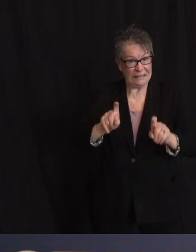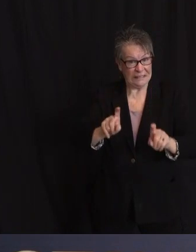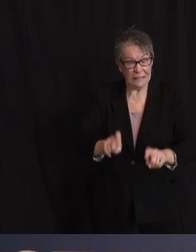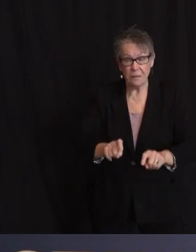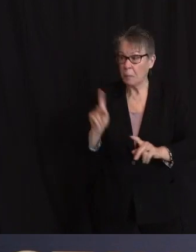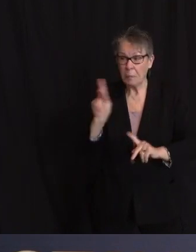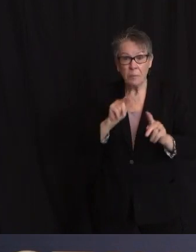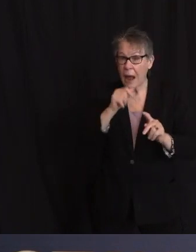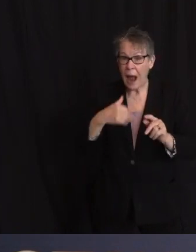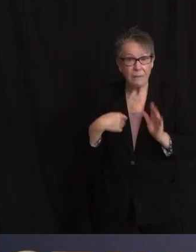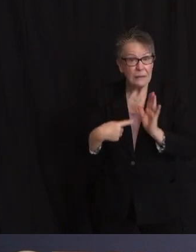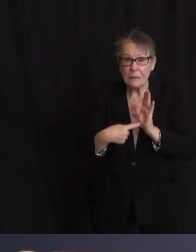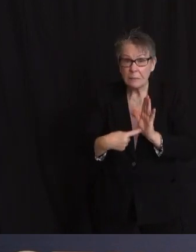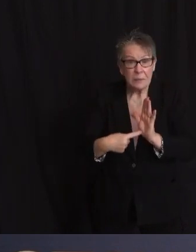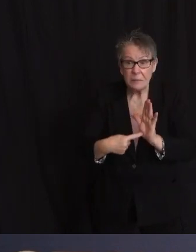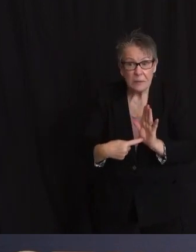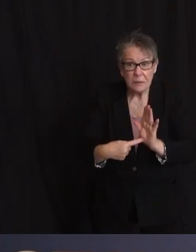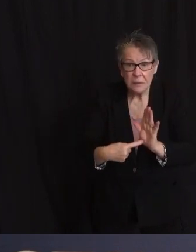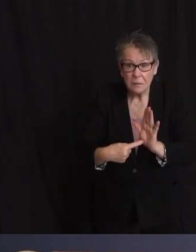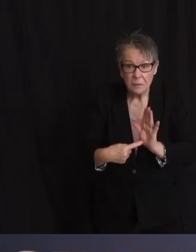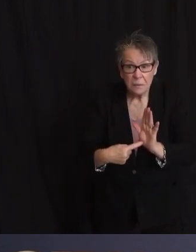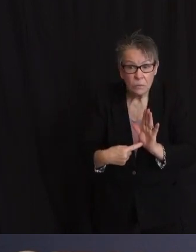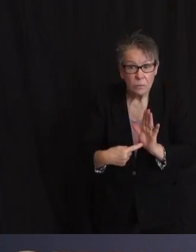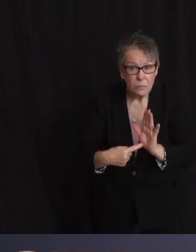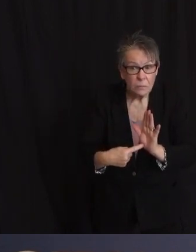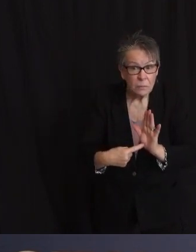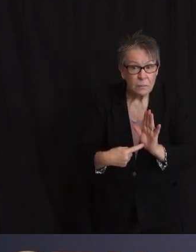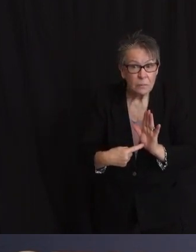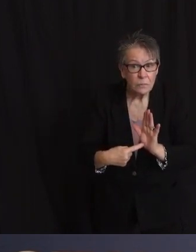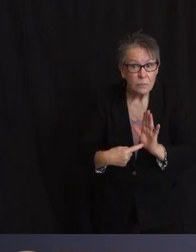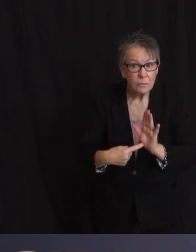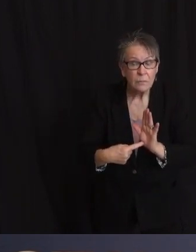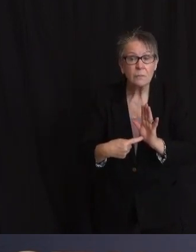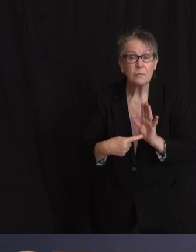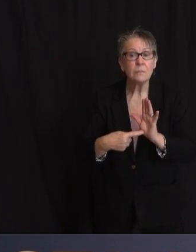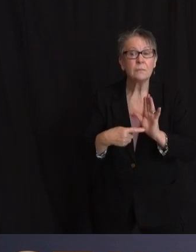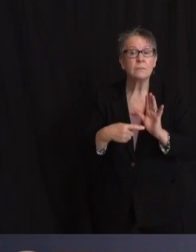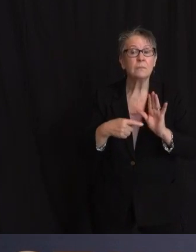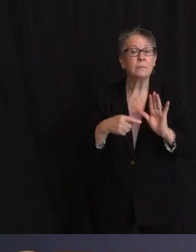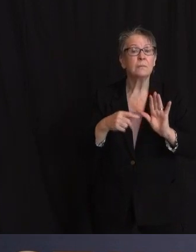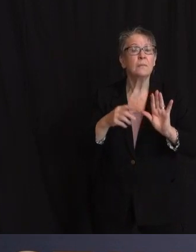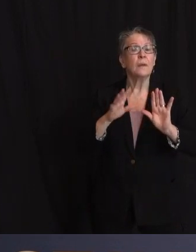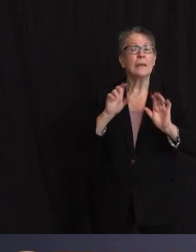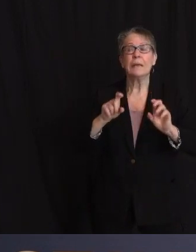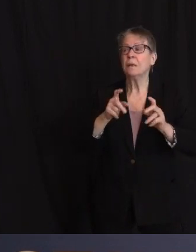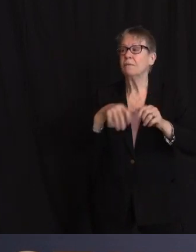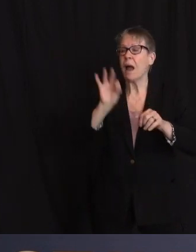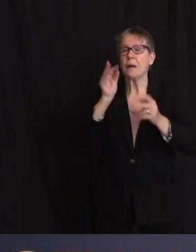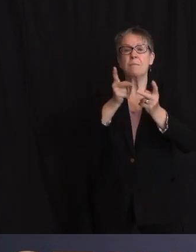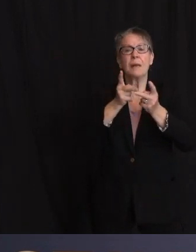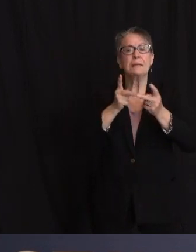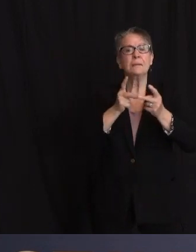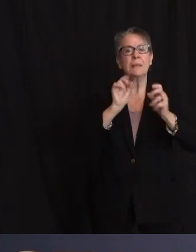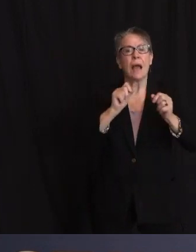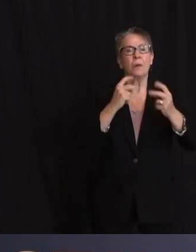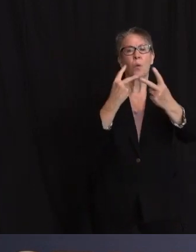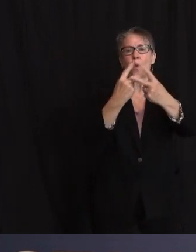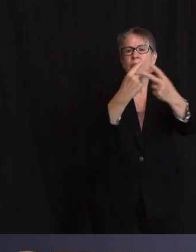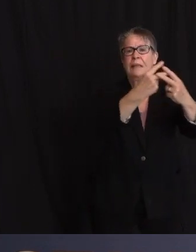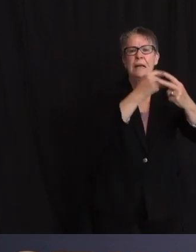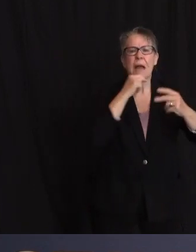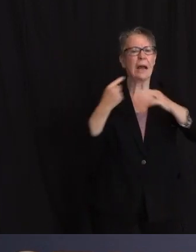space available. As you increase your testing and you find positive cases and you have to contact